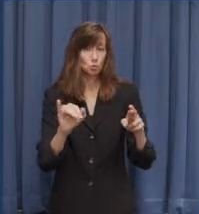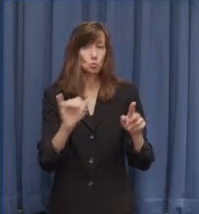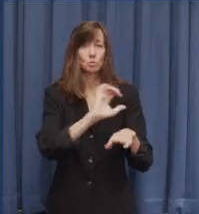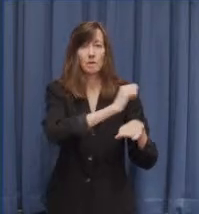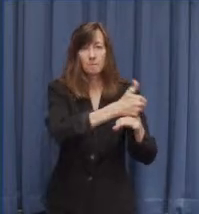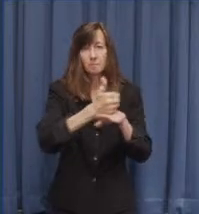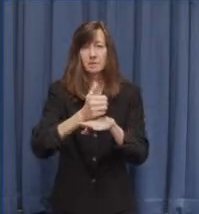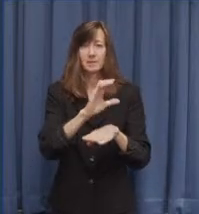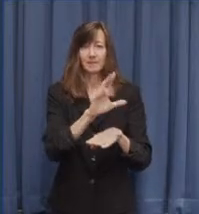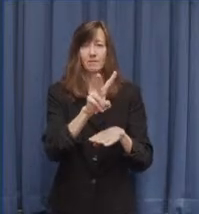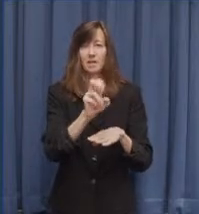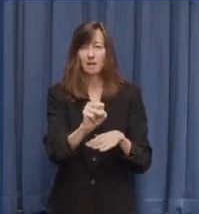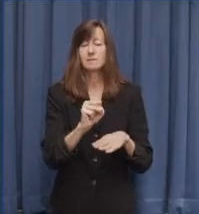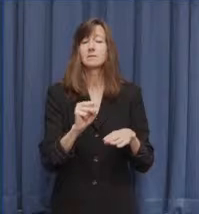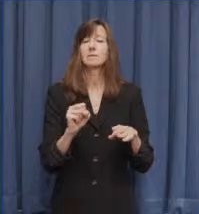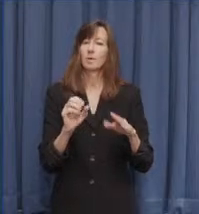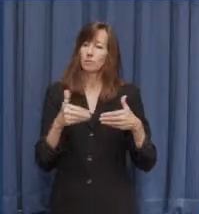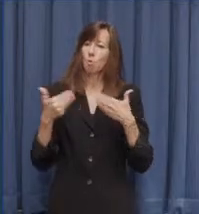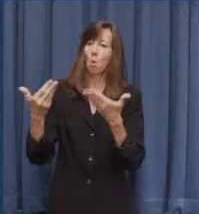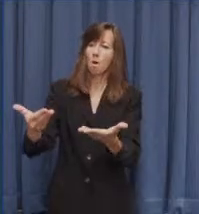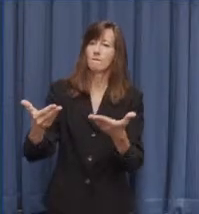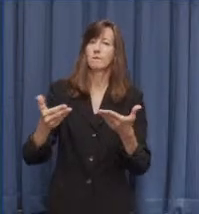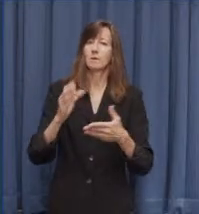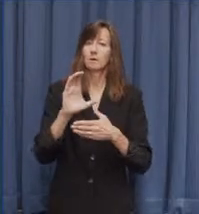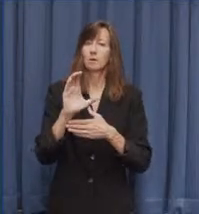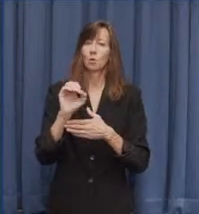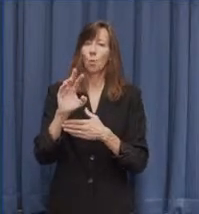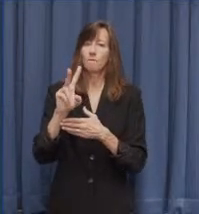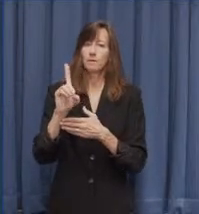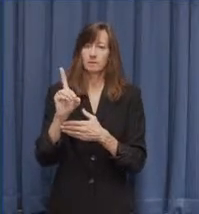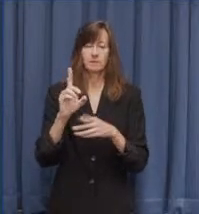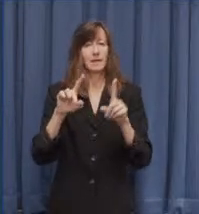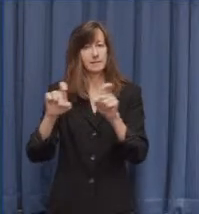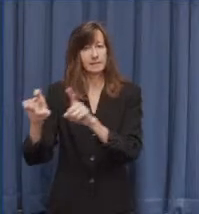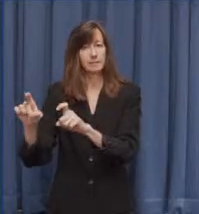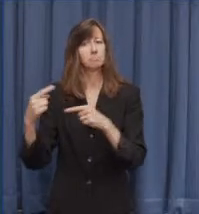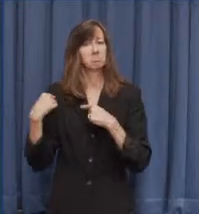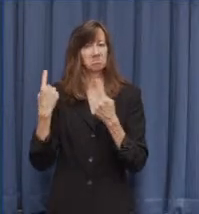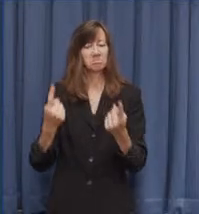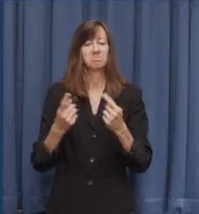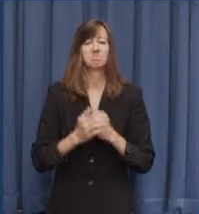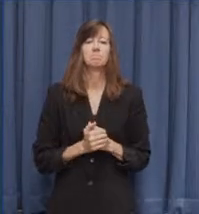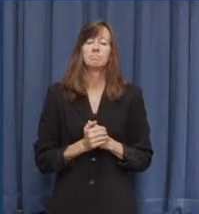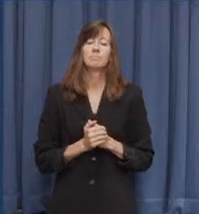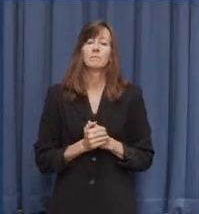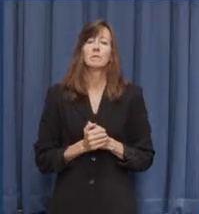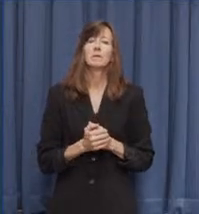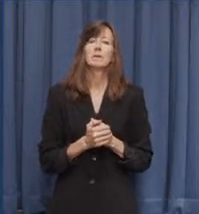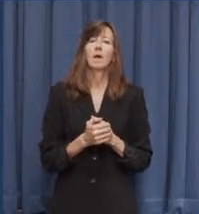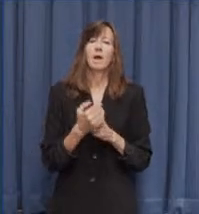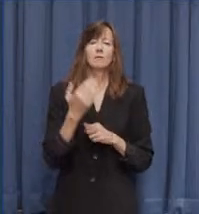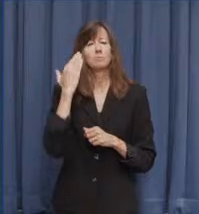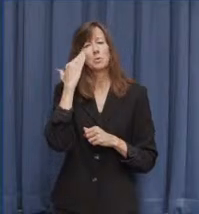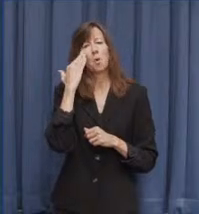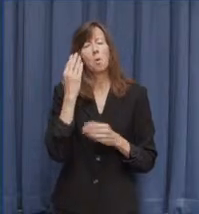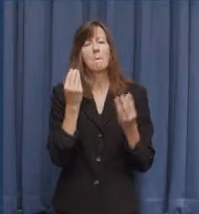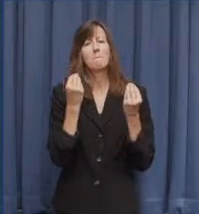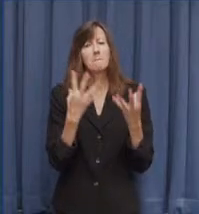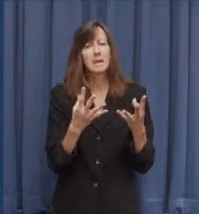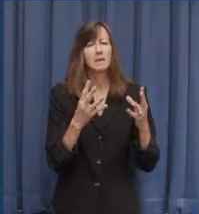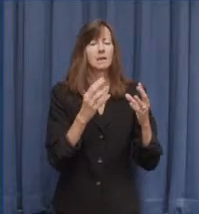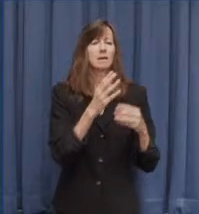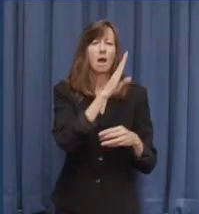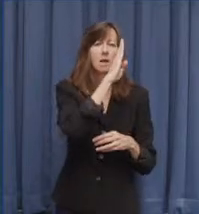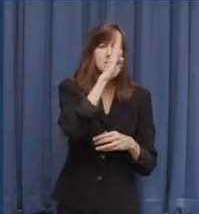COVID-19 testing. In addition, many one hospital system and many healthcare practices are